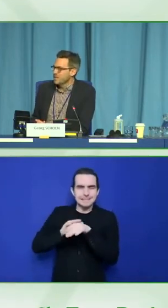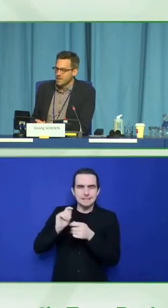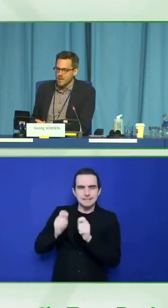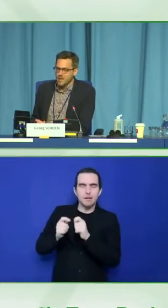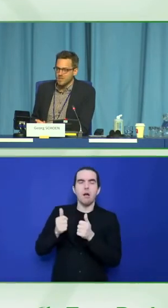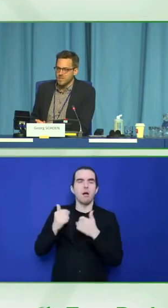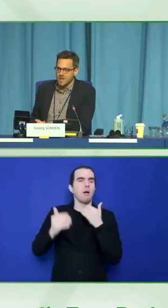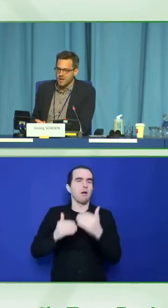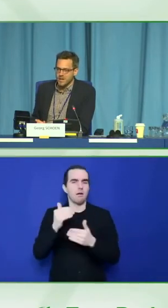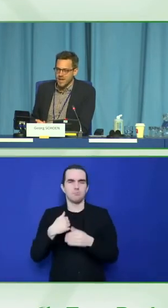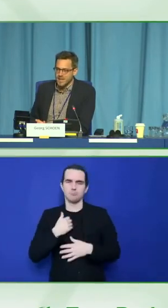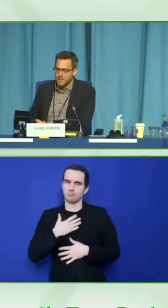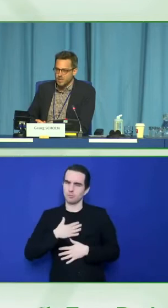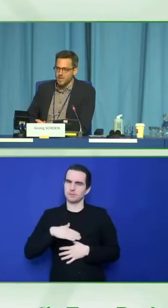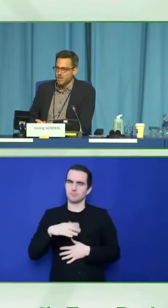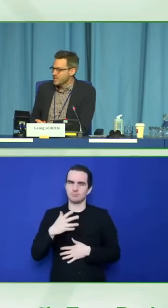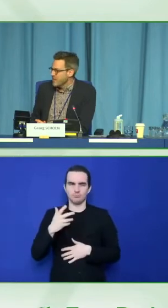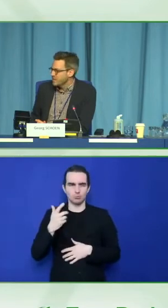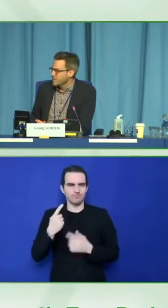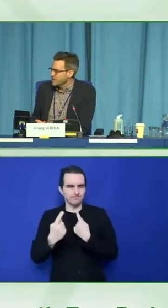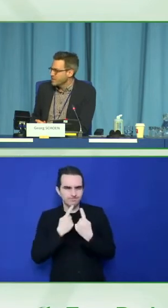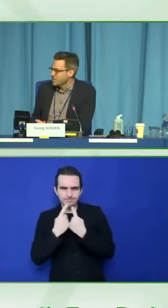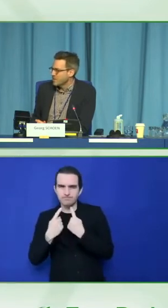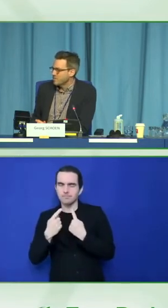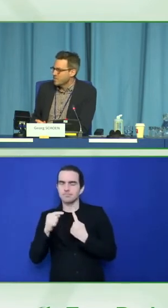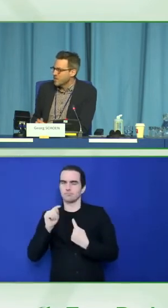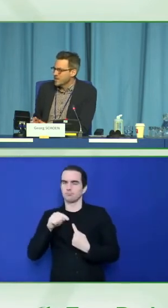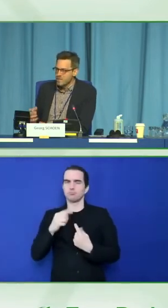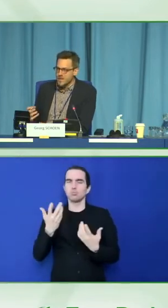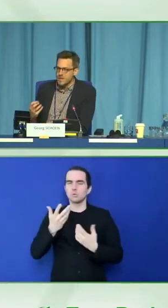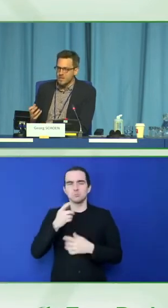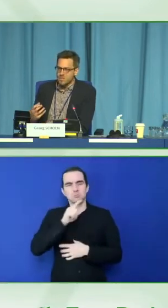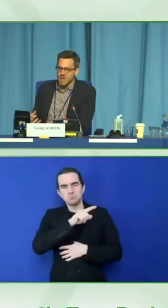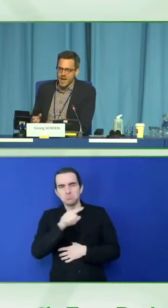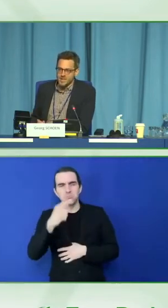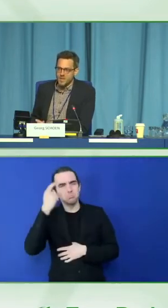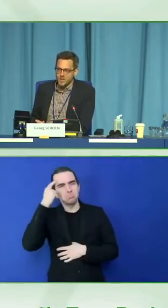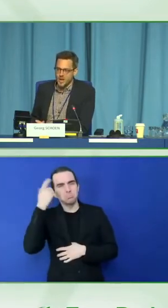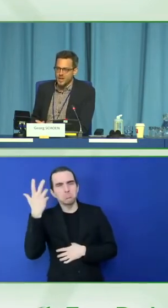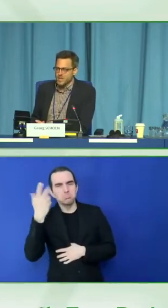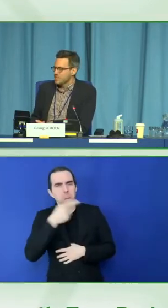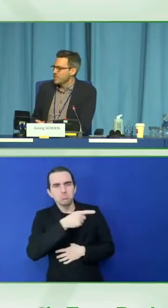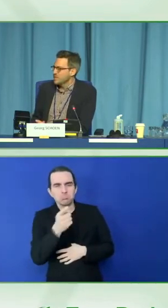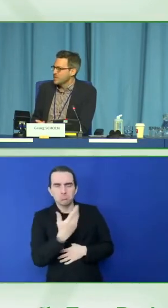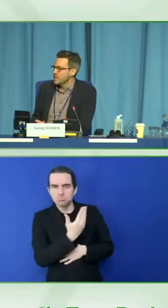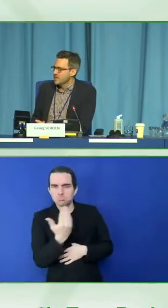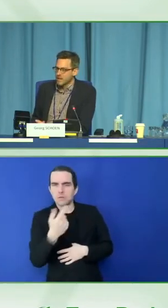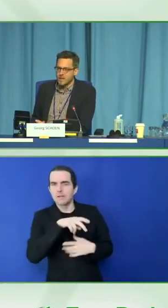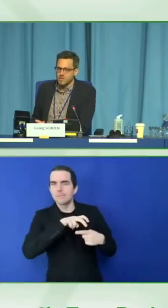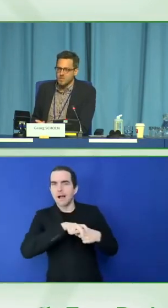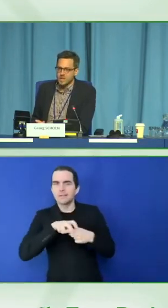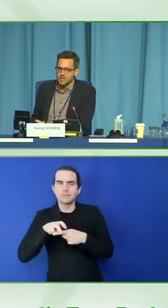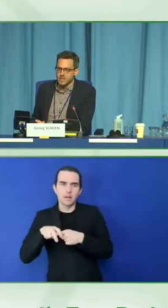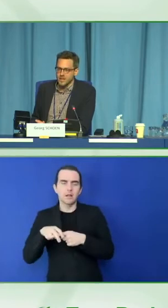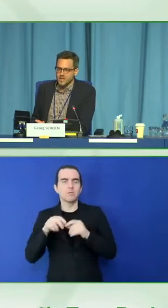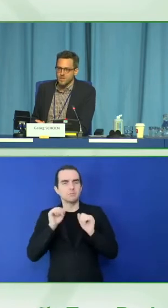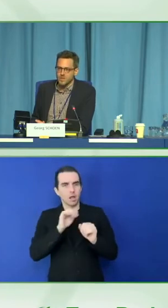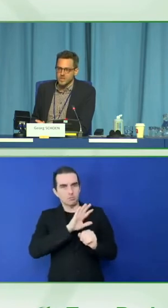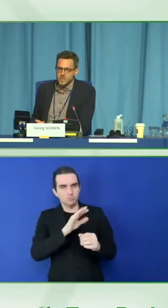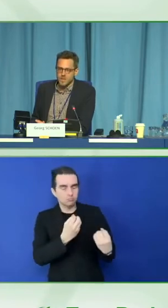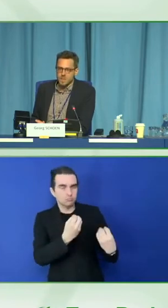hear maybe are there any particular sectors or really hands-on challenges where you think